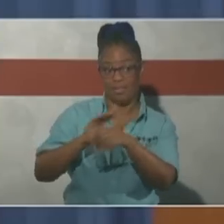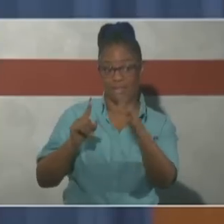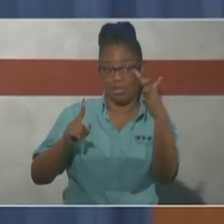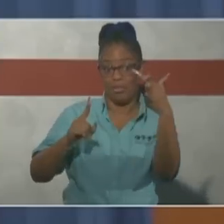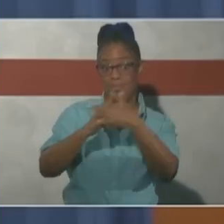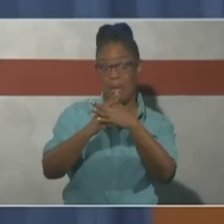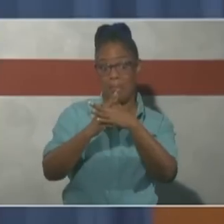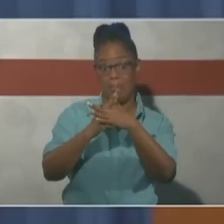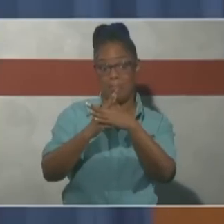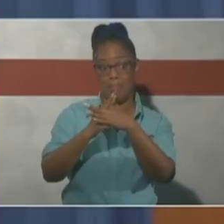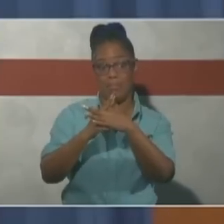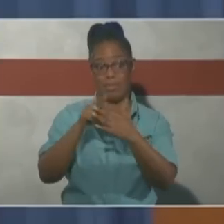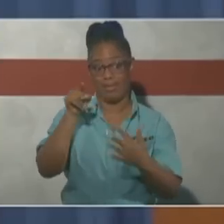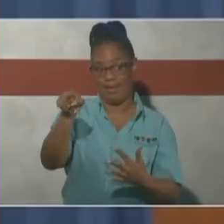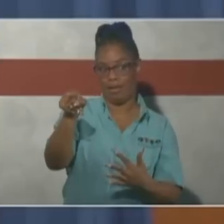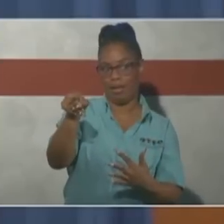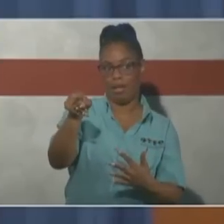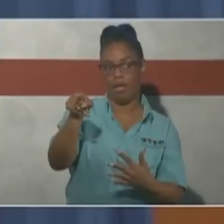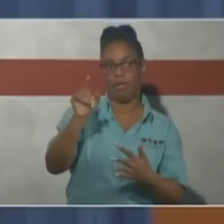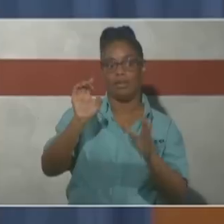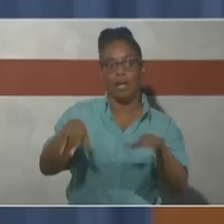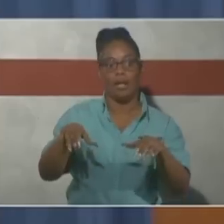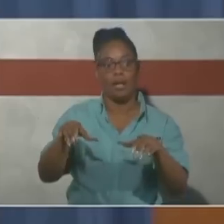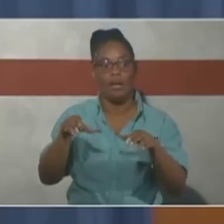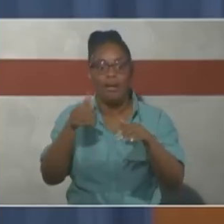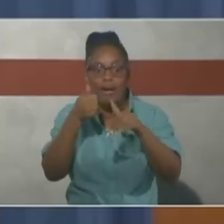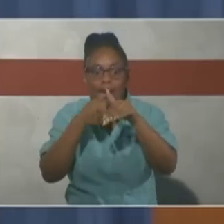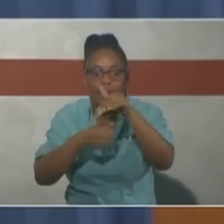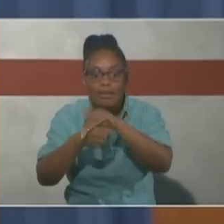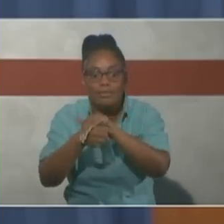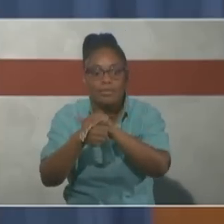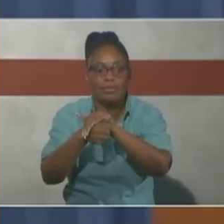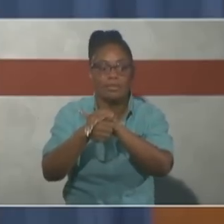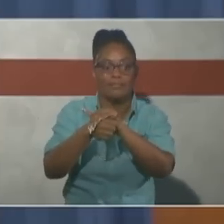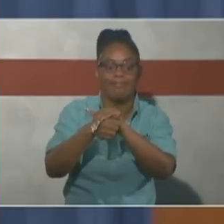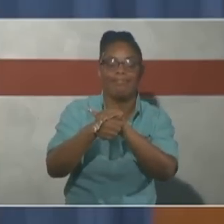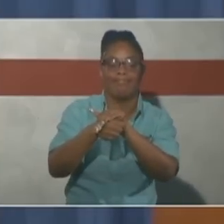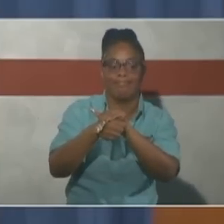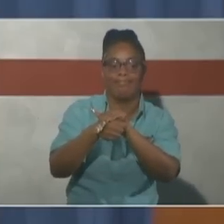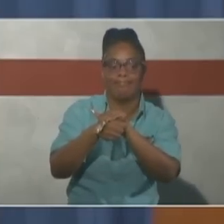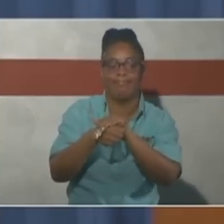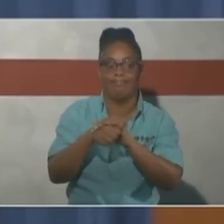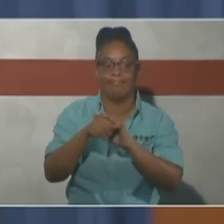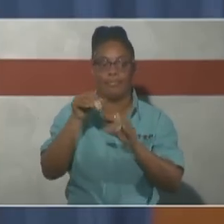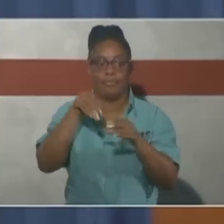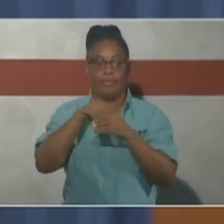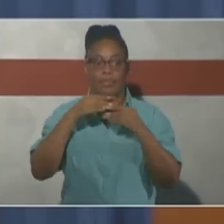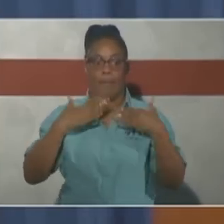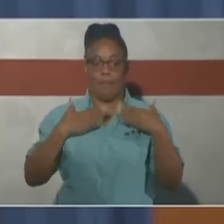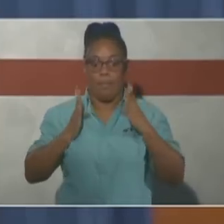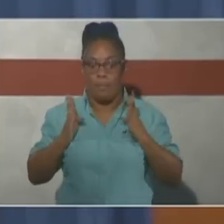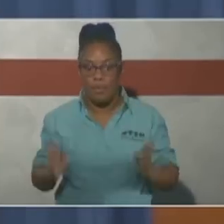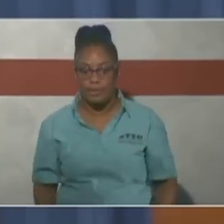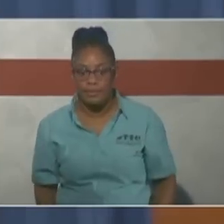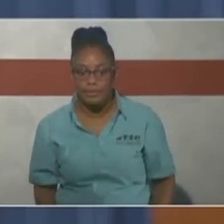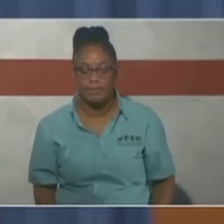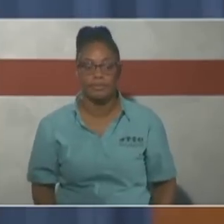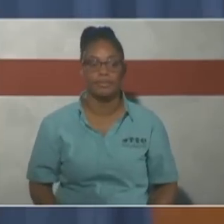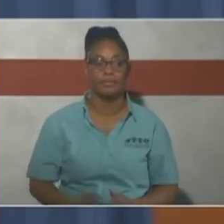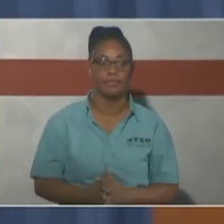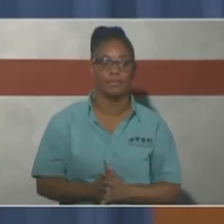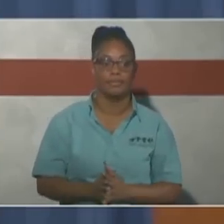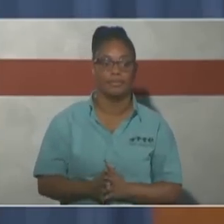They prepare you for an infection, to better battle an infection. So that's the first thing I'll say. So when the Omicron